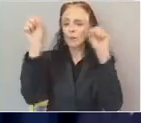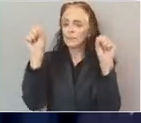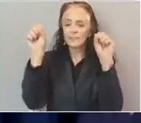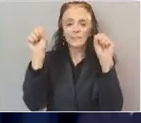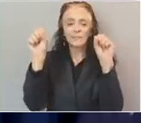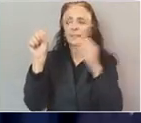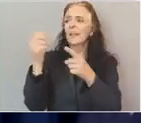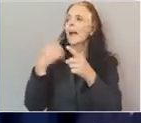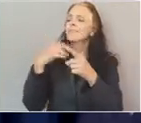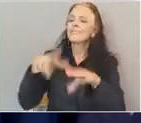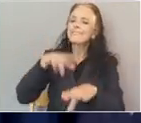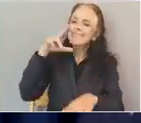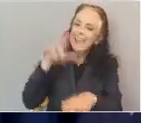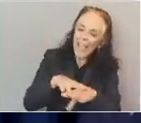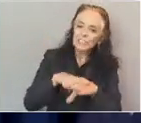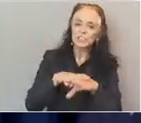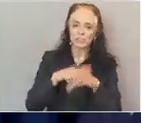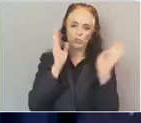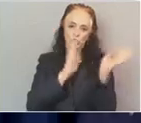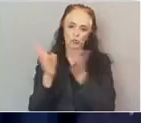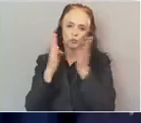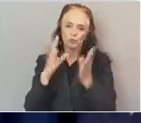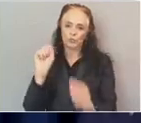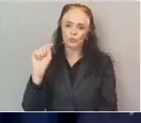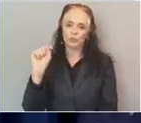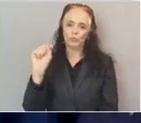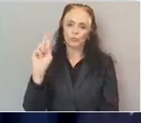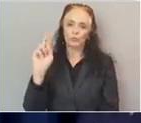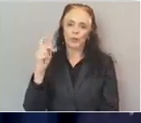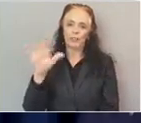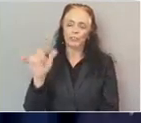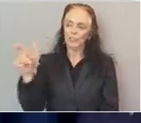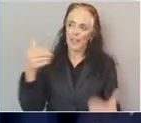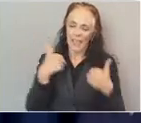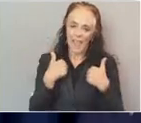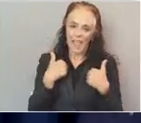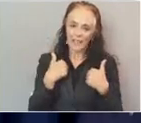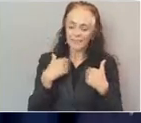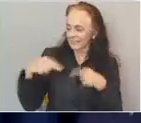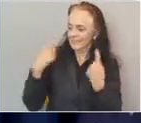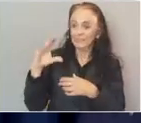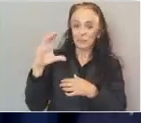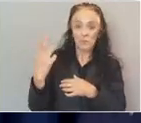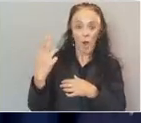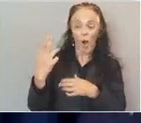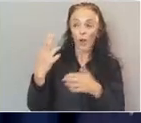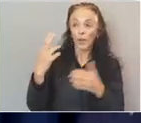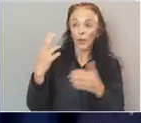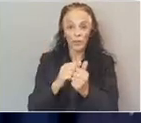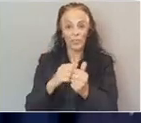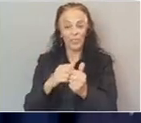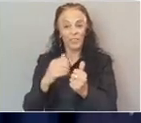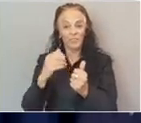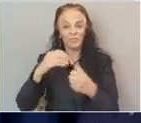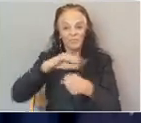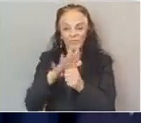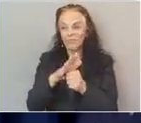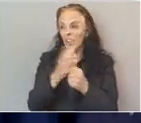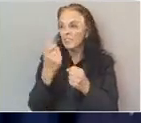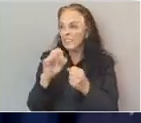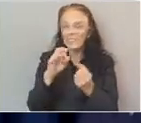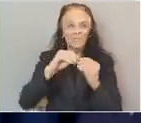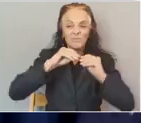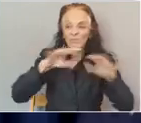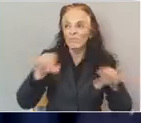Every month since March, as this pandemic has unfolded, Joe Biden has updated the steps he would take to